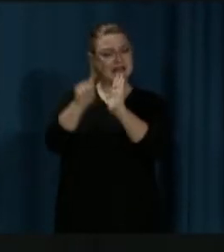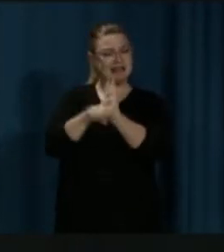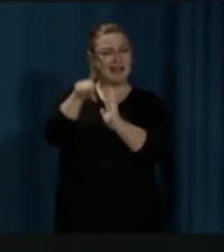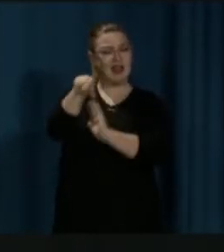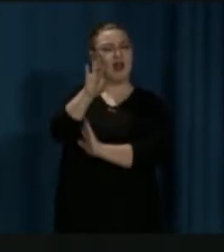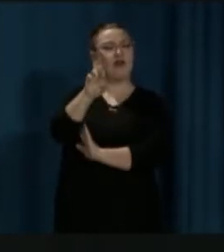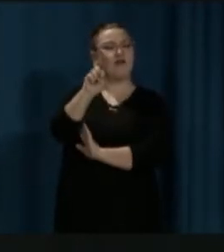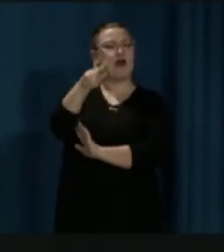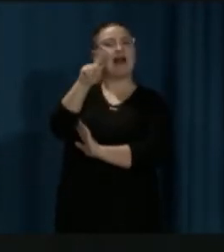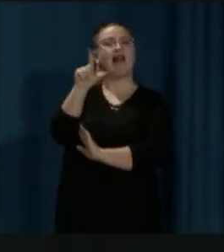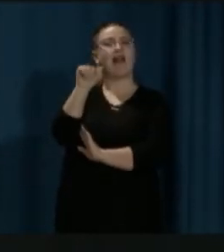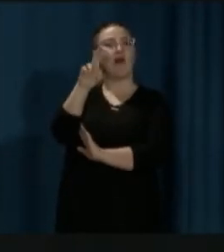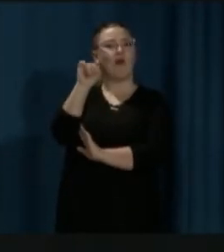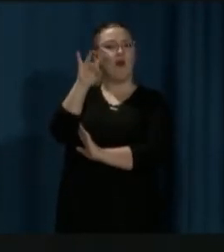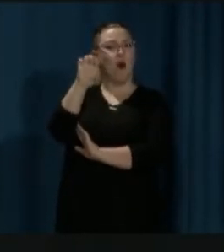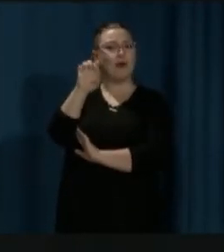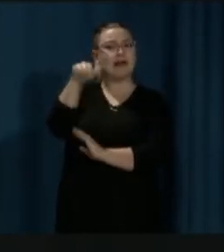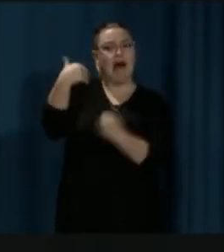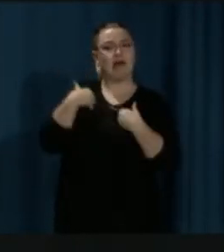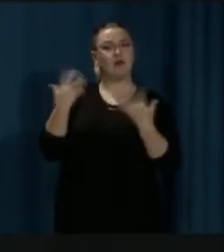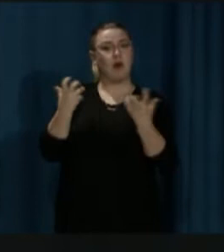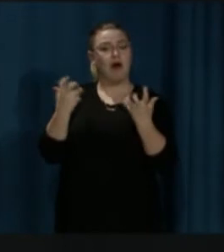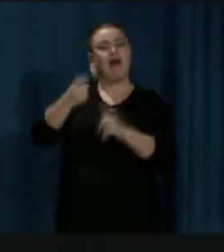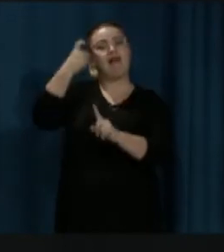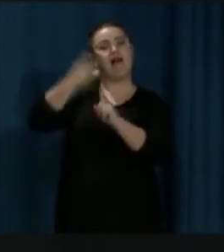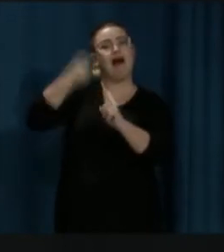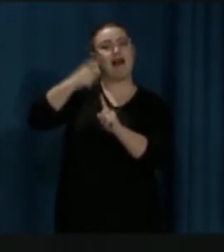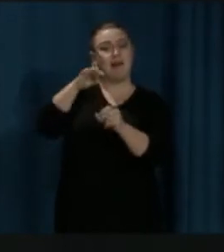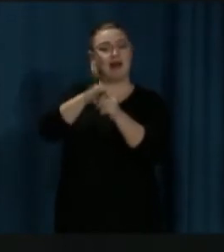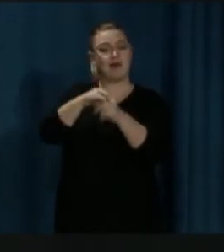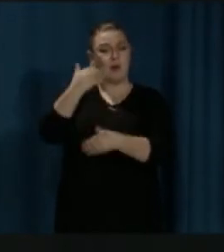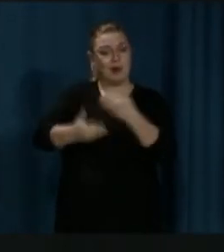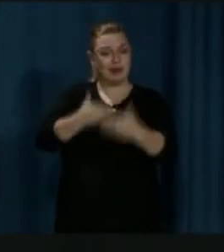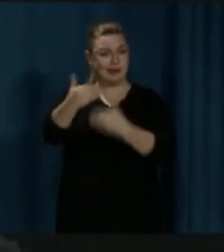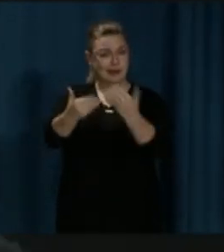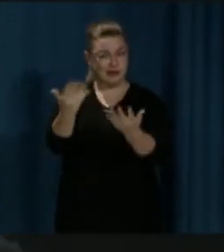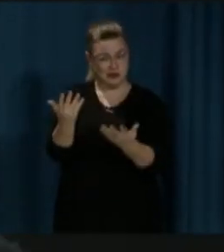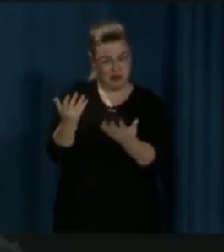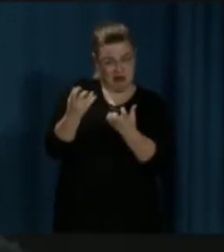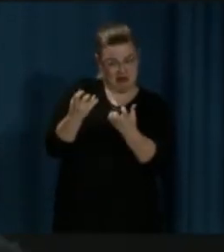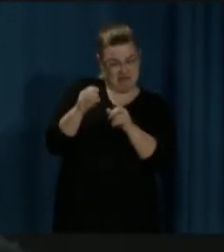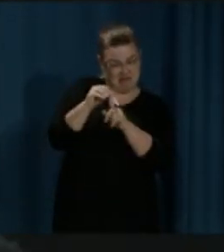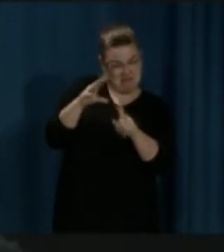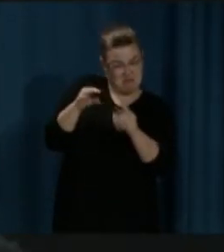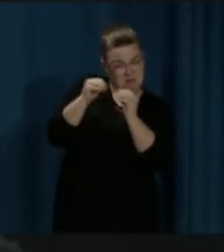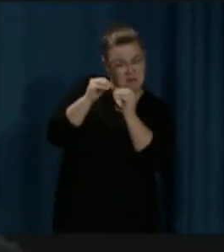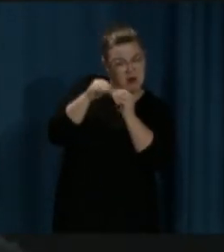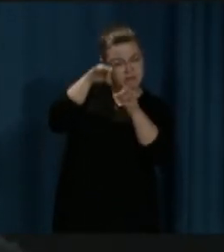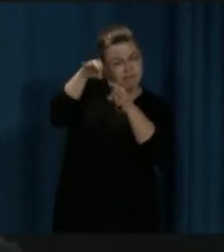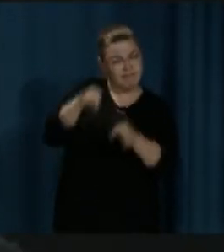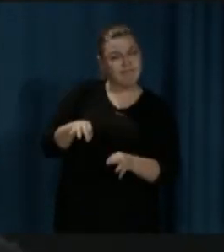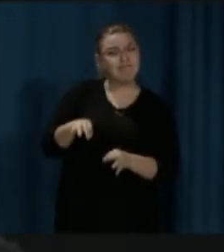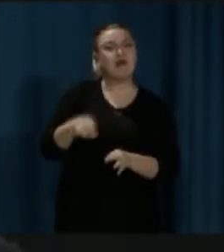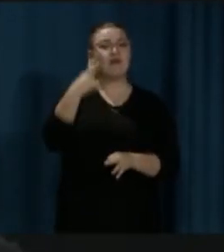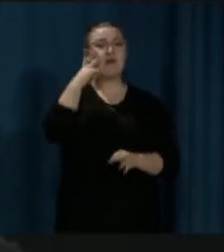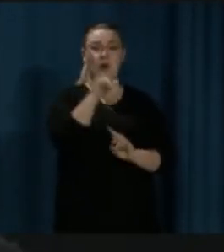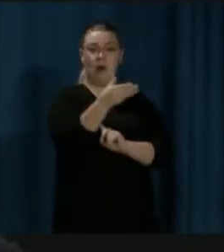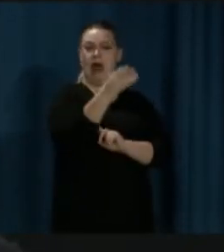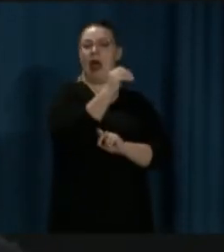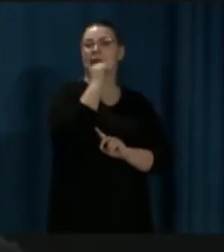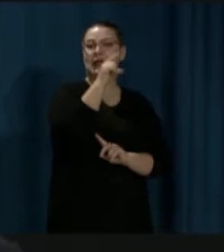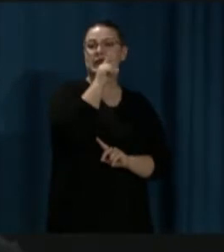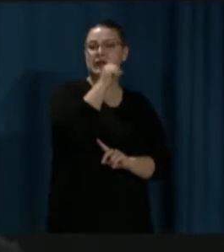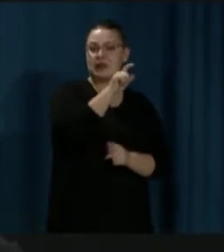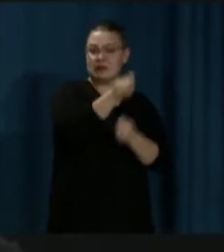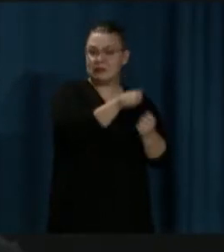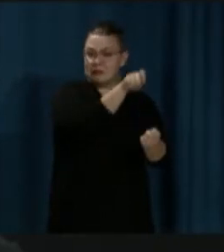of an automated voter registration process. Do you know anything more about that? I don't know specifically about the Ohio proposal, but there